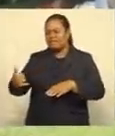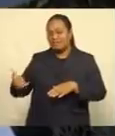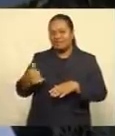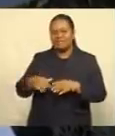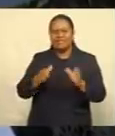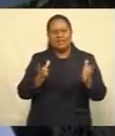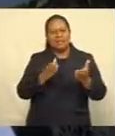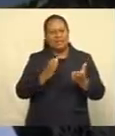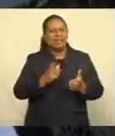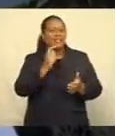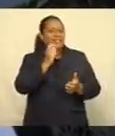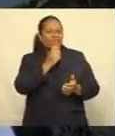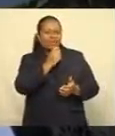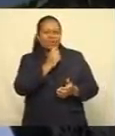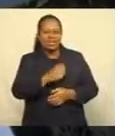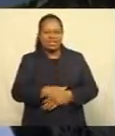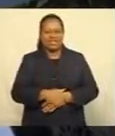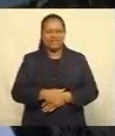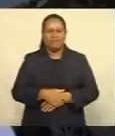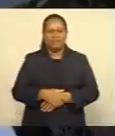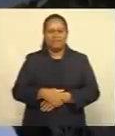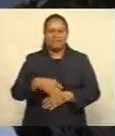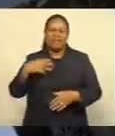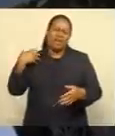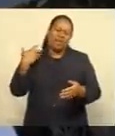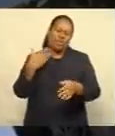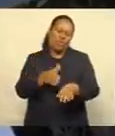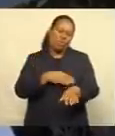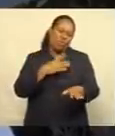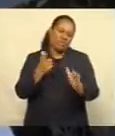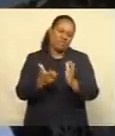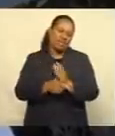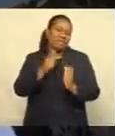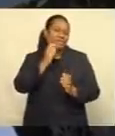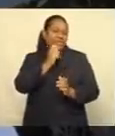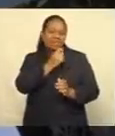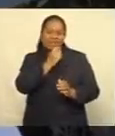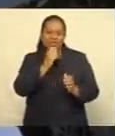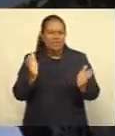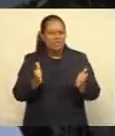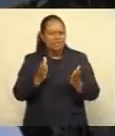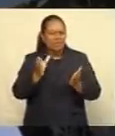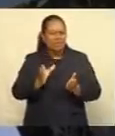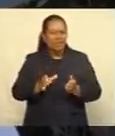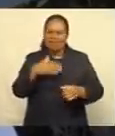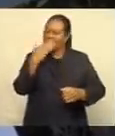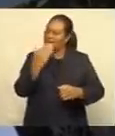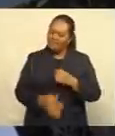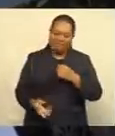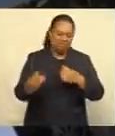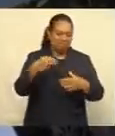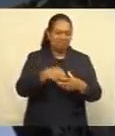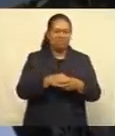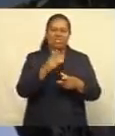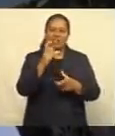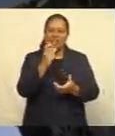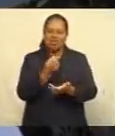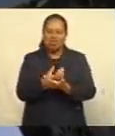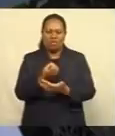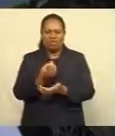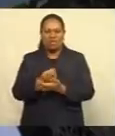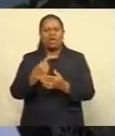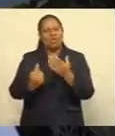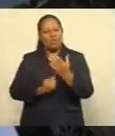Taveuni. For a long time, Taveuni players never played in the provincial side. They only